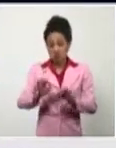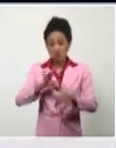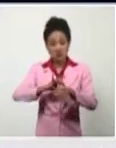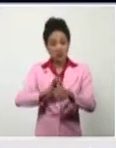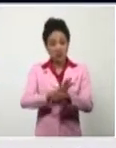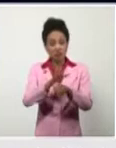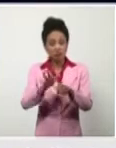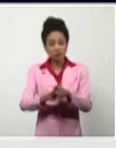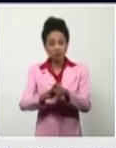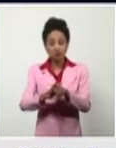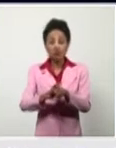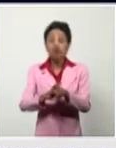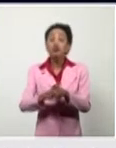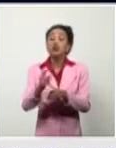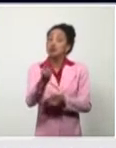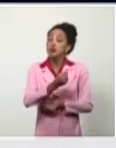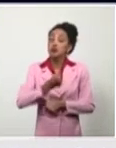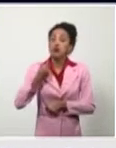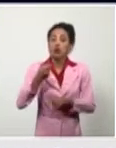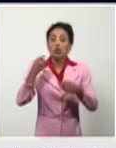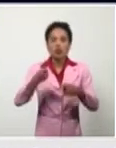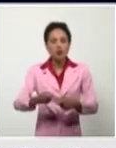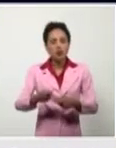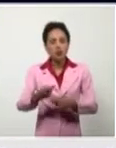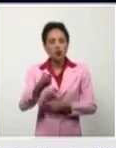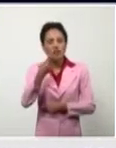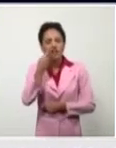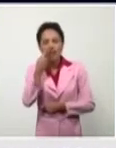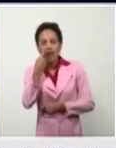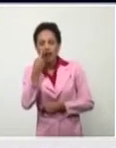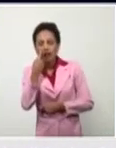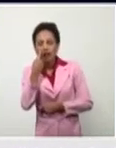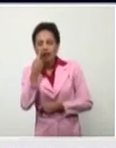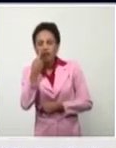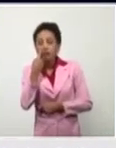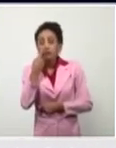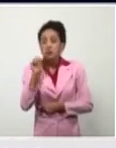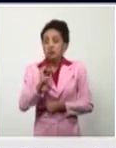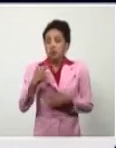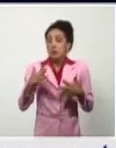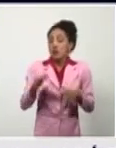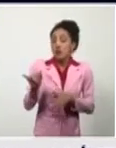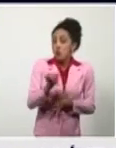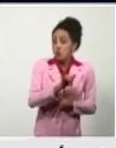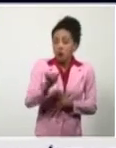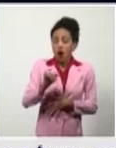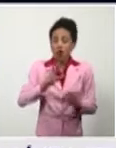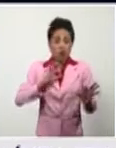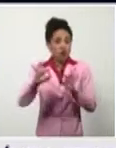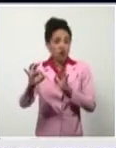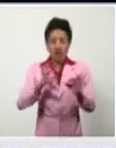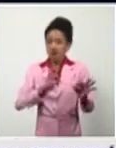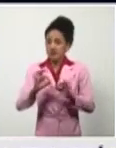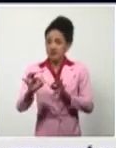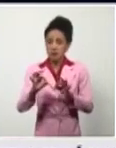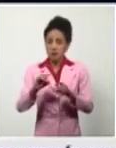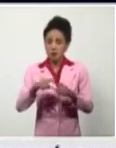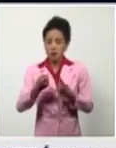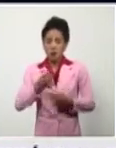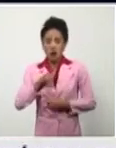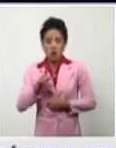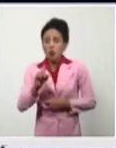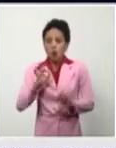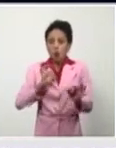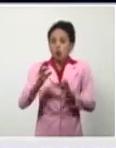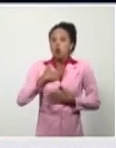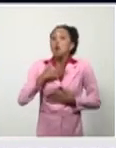Undoubtedly, one has to be suspicious of asymptomatic people, and one has to protect oneself, because a